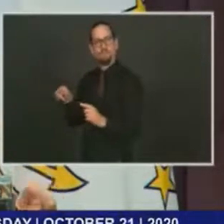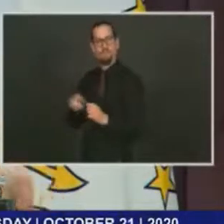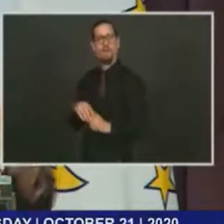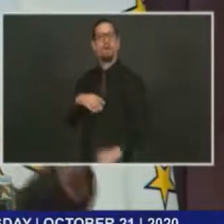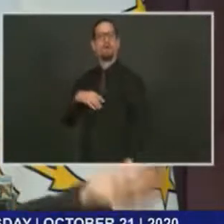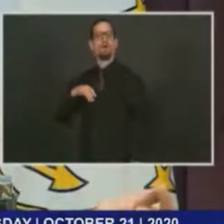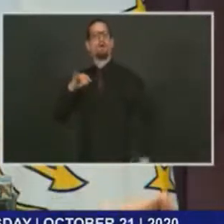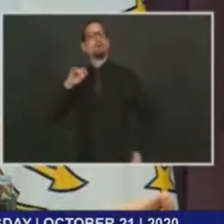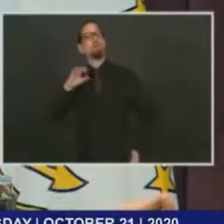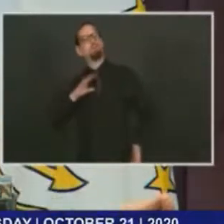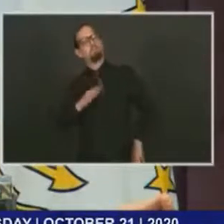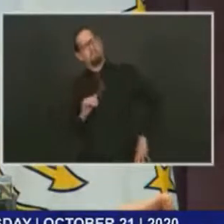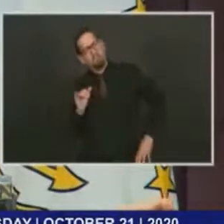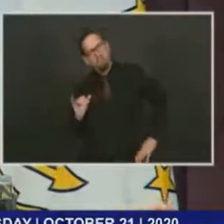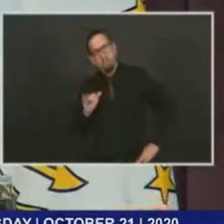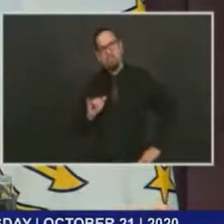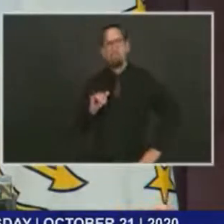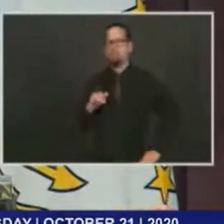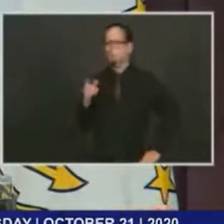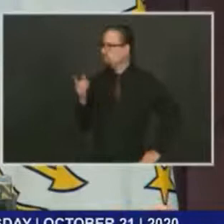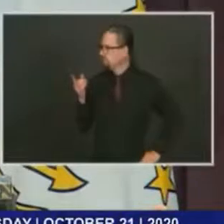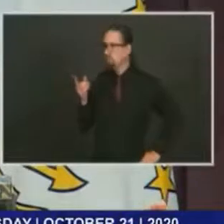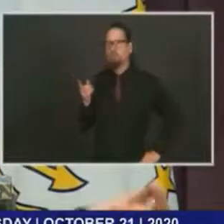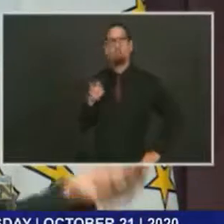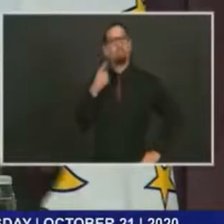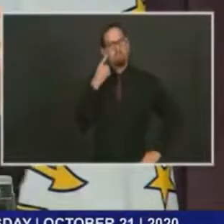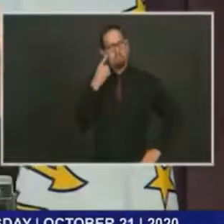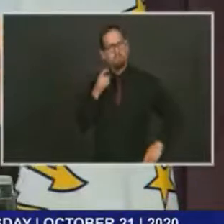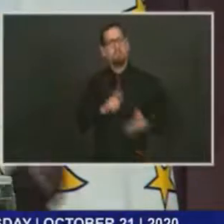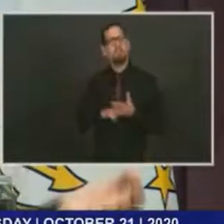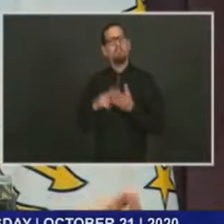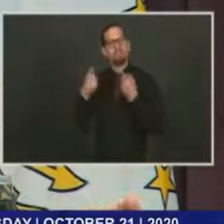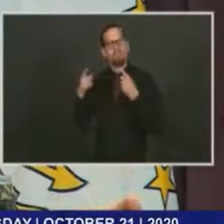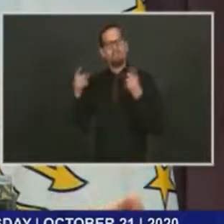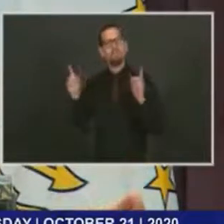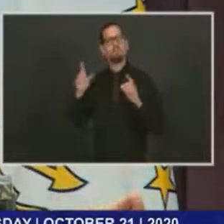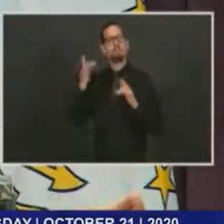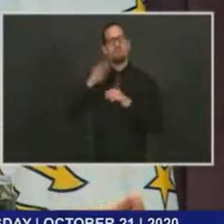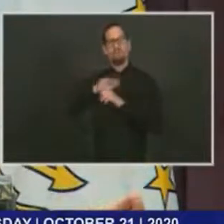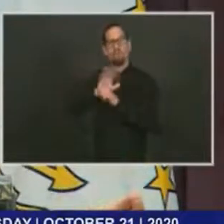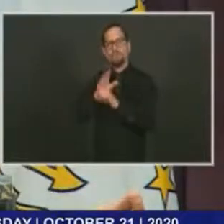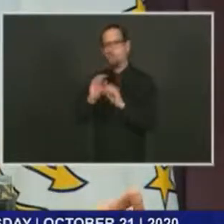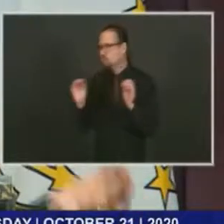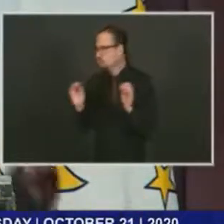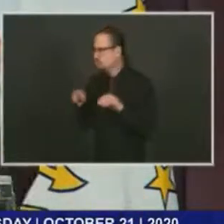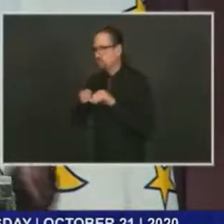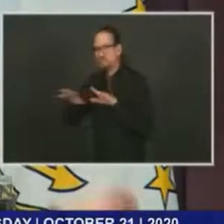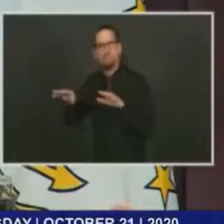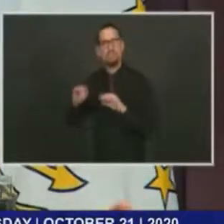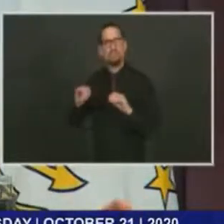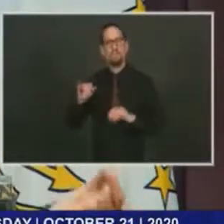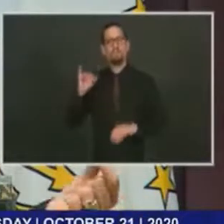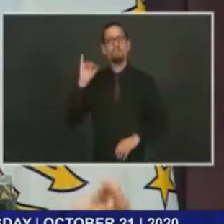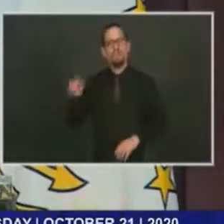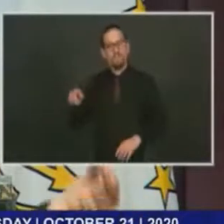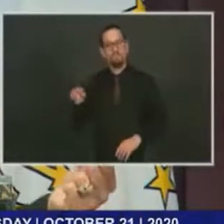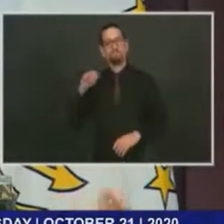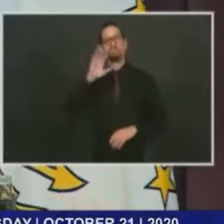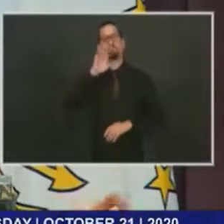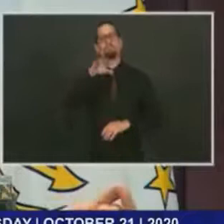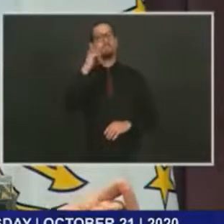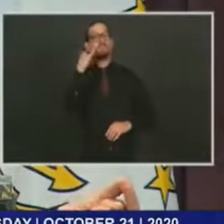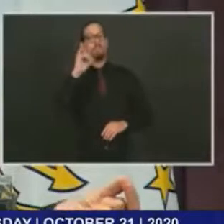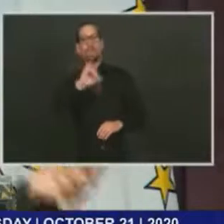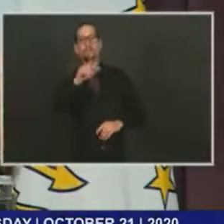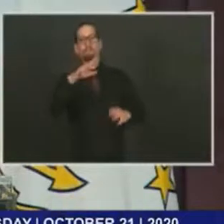tested. They were all negative, and they showed up free of the virus. So that's what I'm asking you to think about doing. If you want to have a